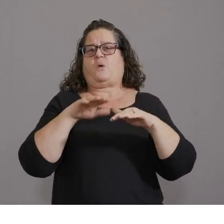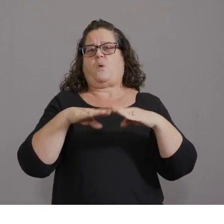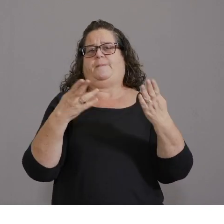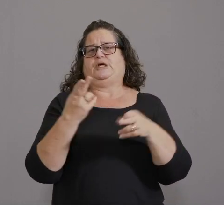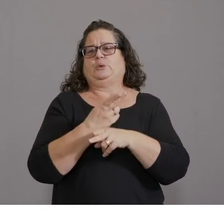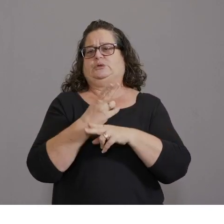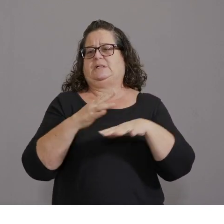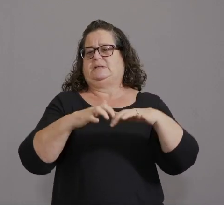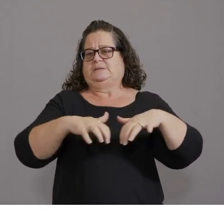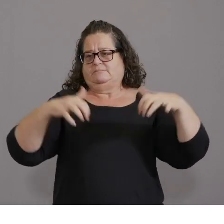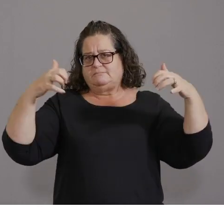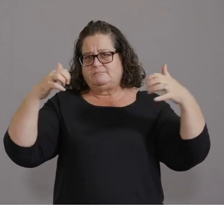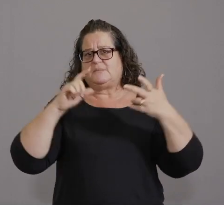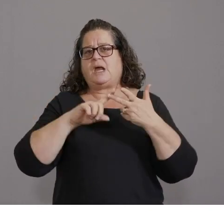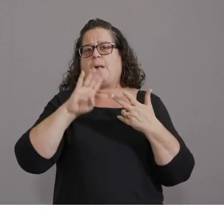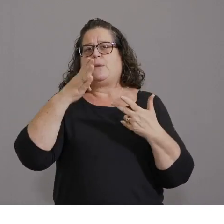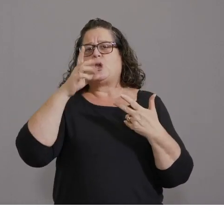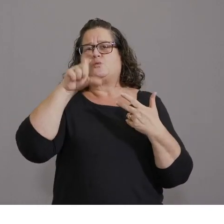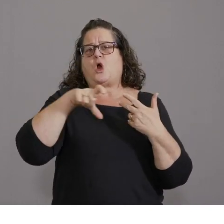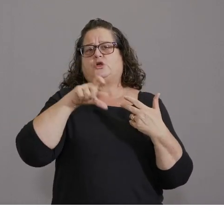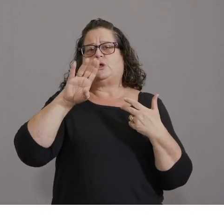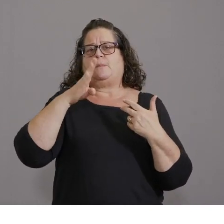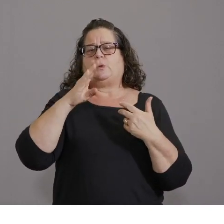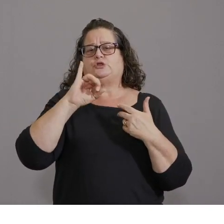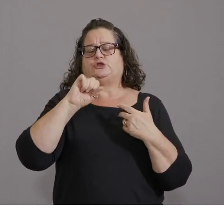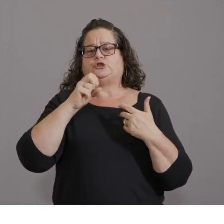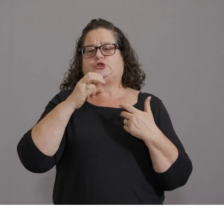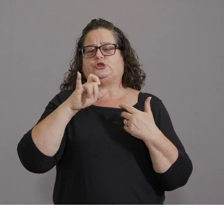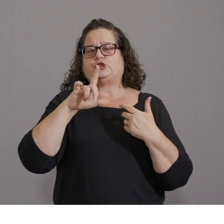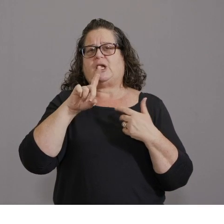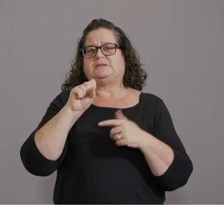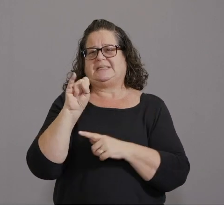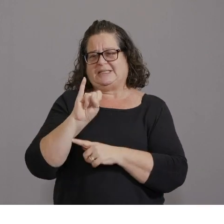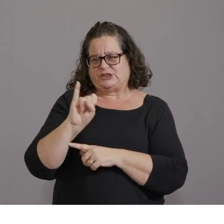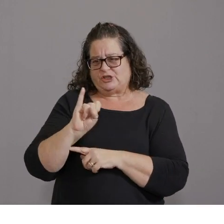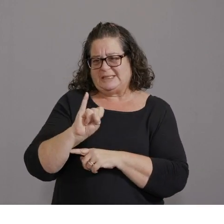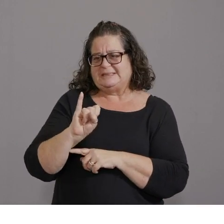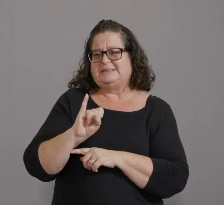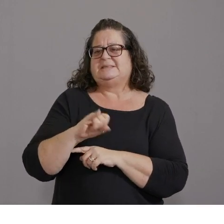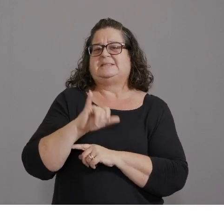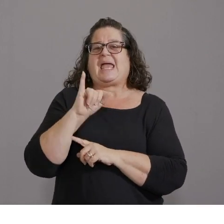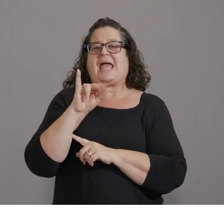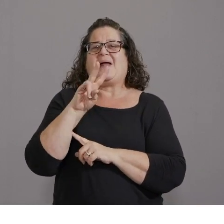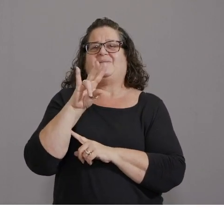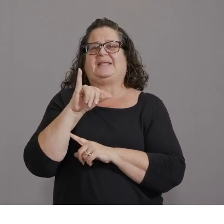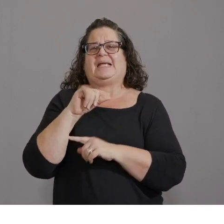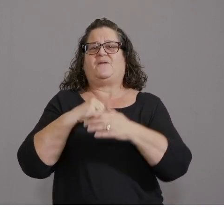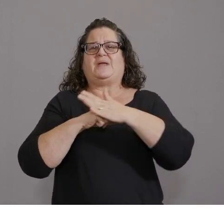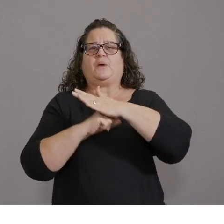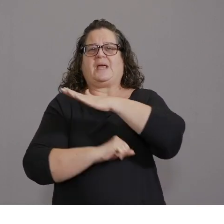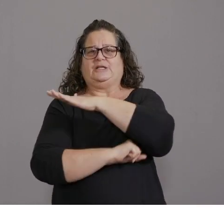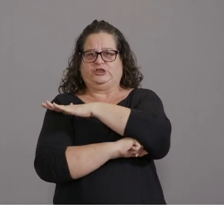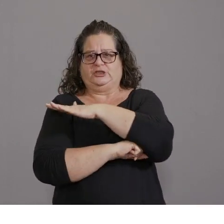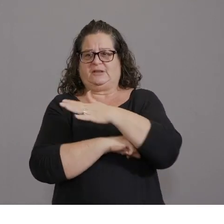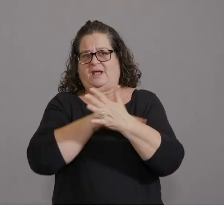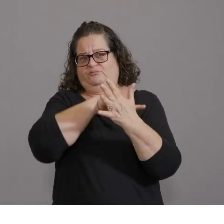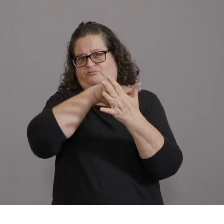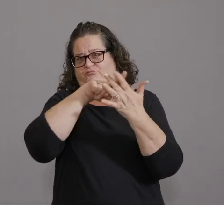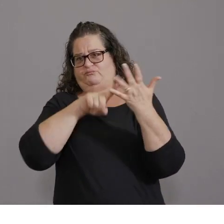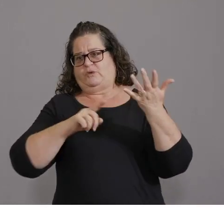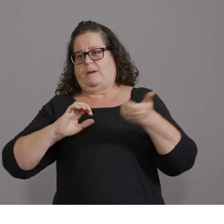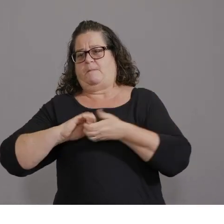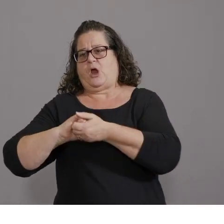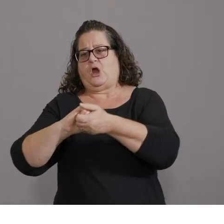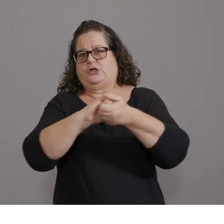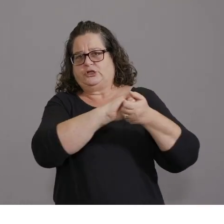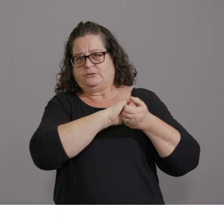Ivy Foundation, Arizona State University, and Walgreens. All of these groups are playing a large role at